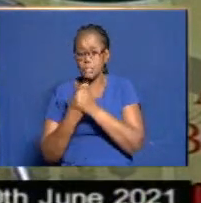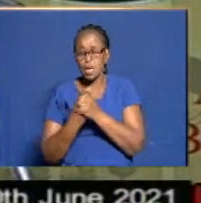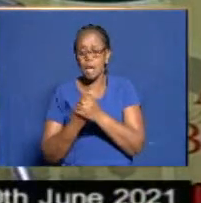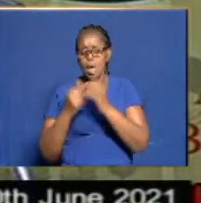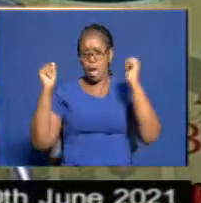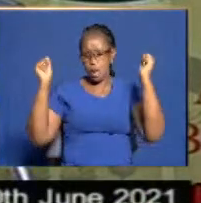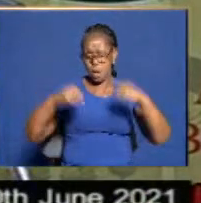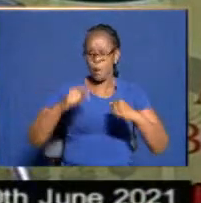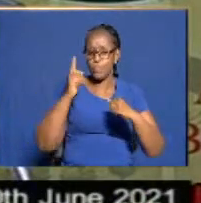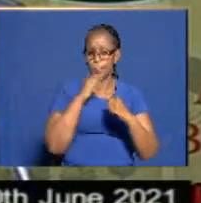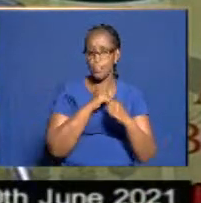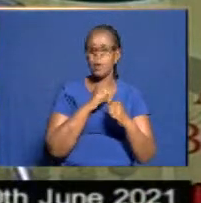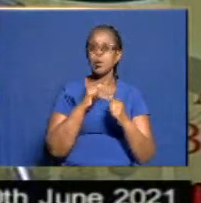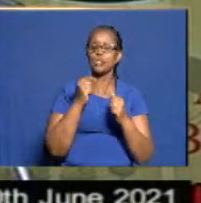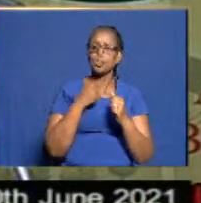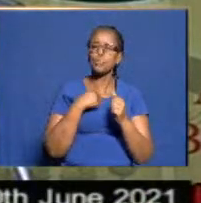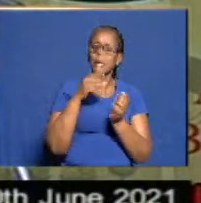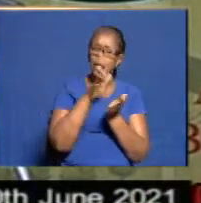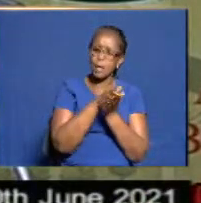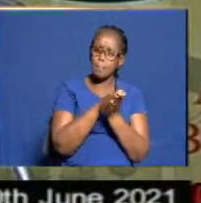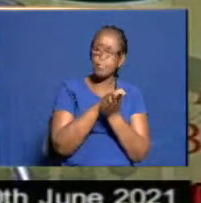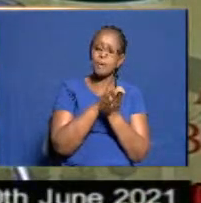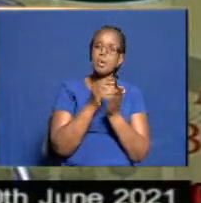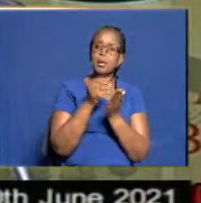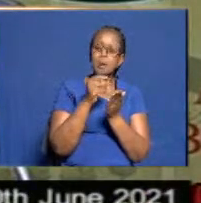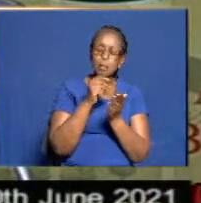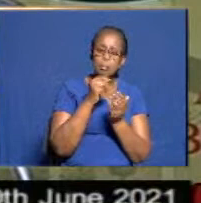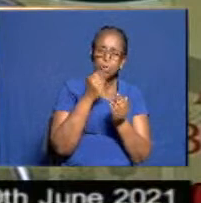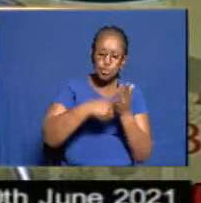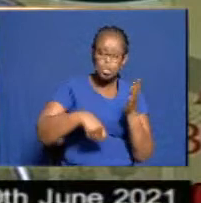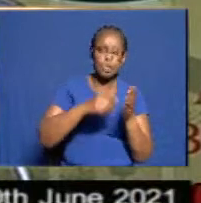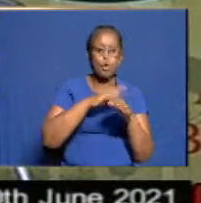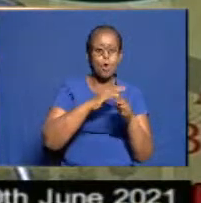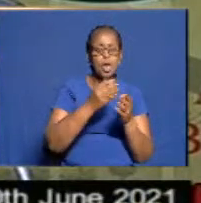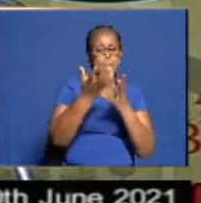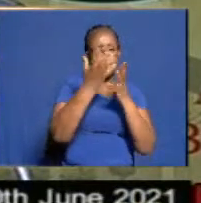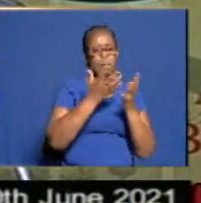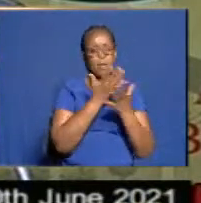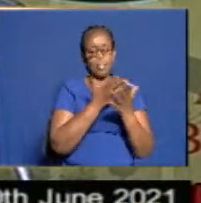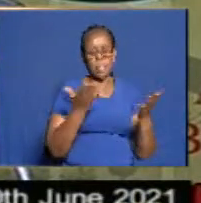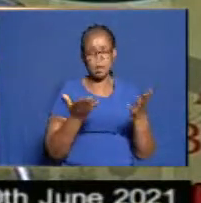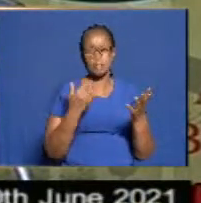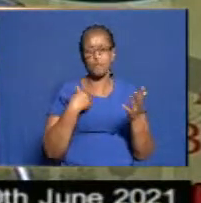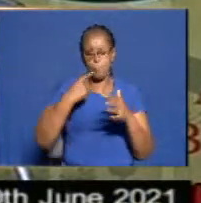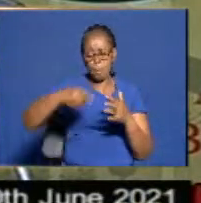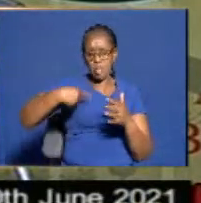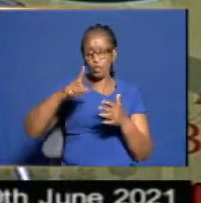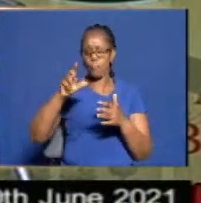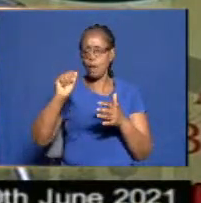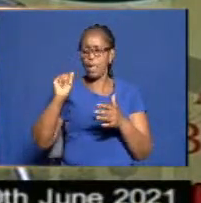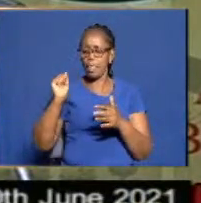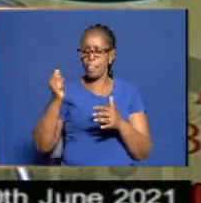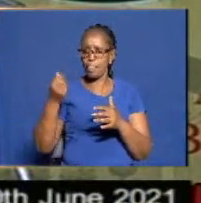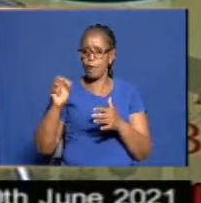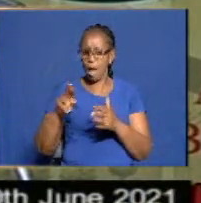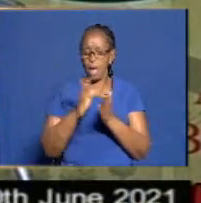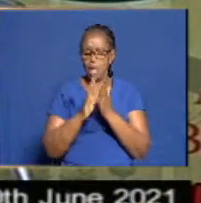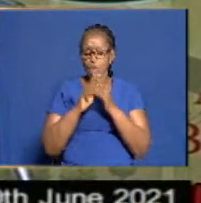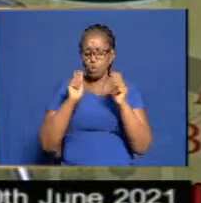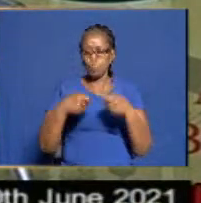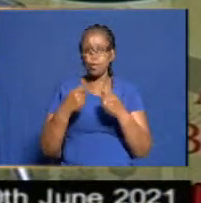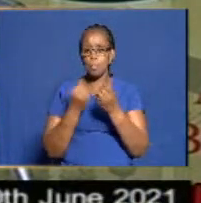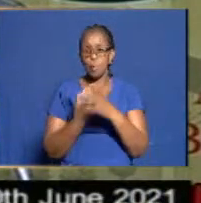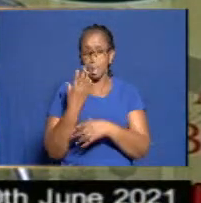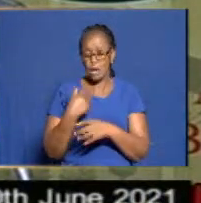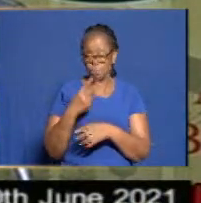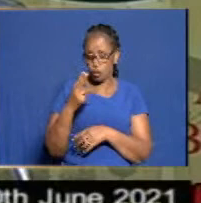to retain the import duty on imported products for manufacture of leather and footwear products at 25% and